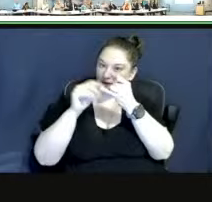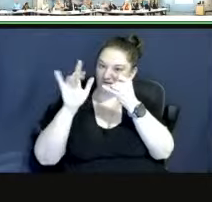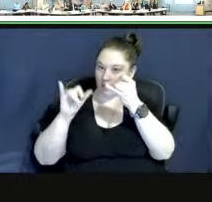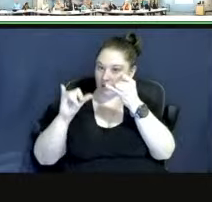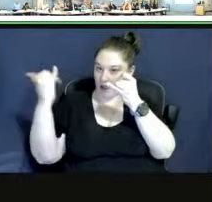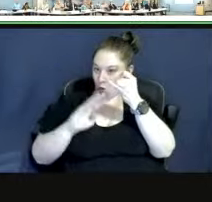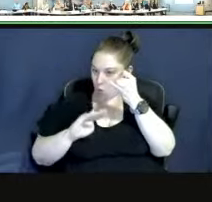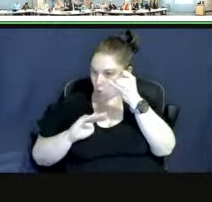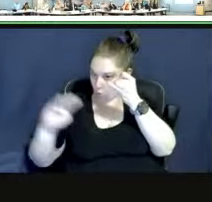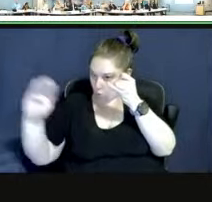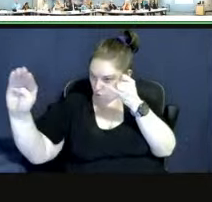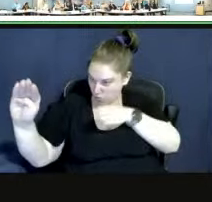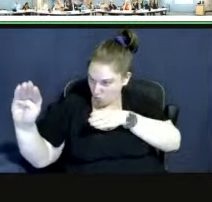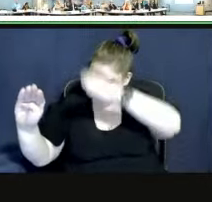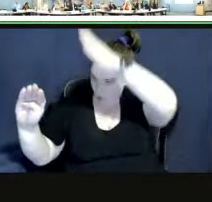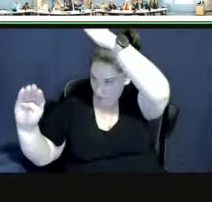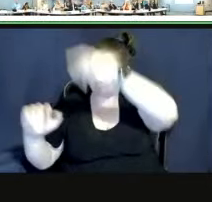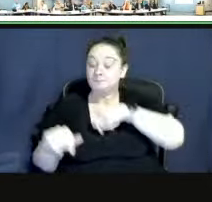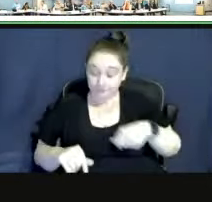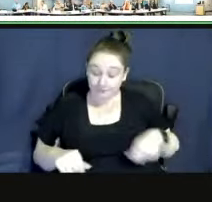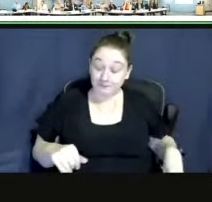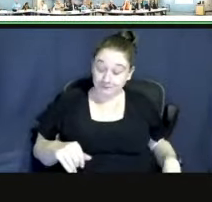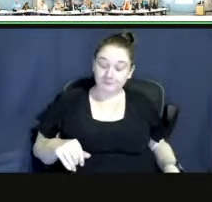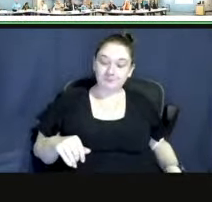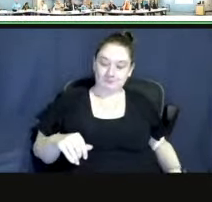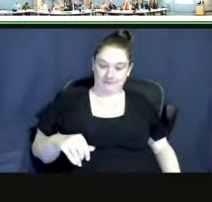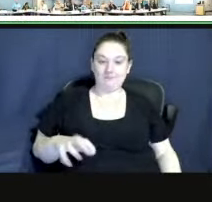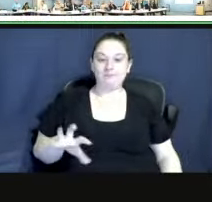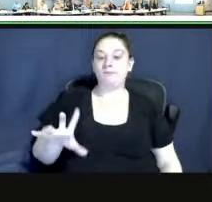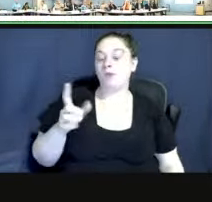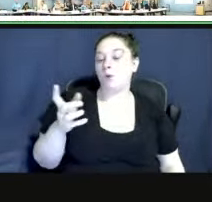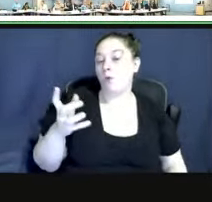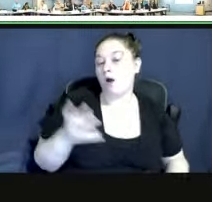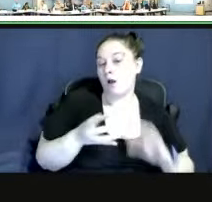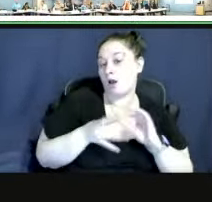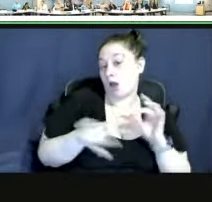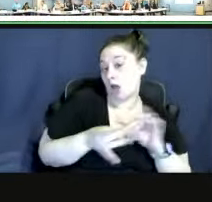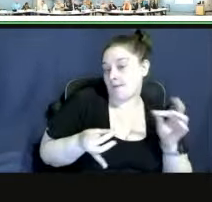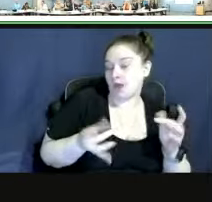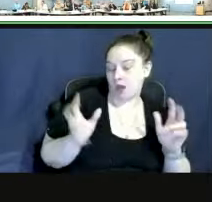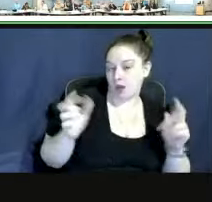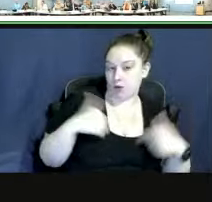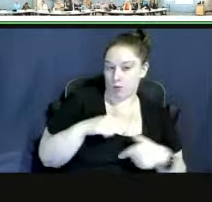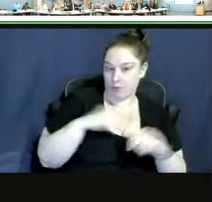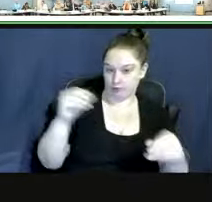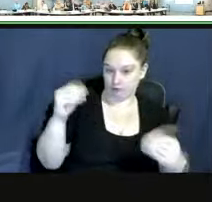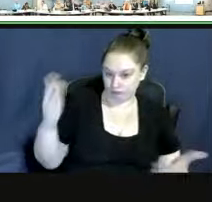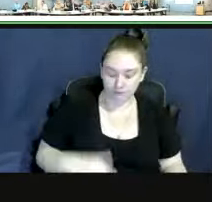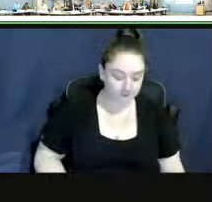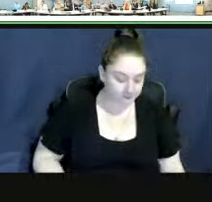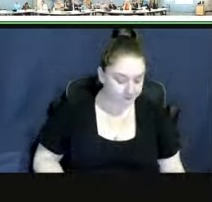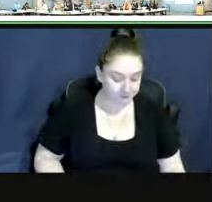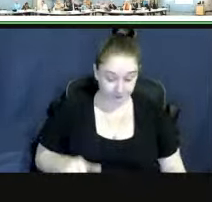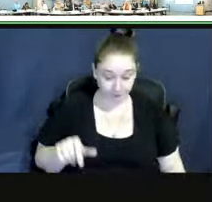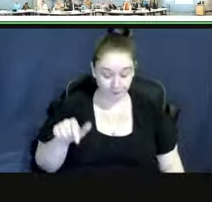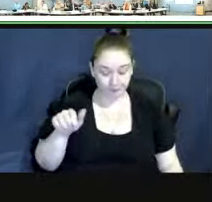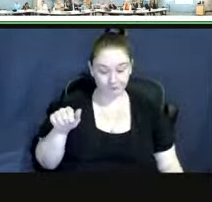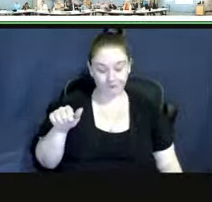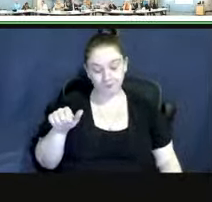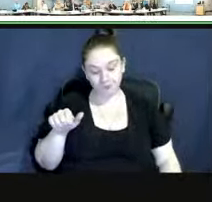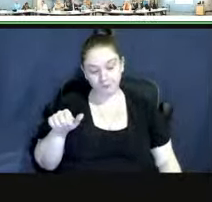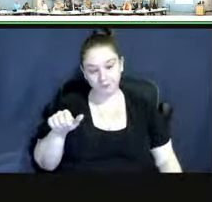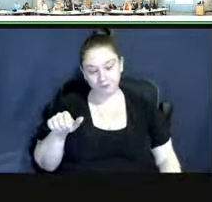I think one question or one comment we would make is that, you know, in this situation, with